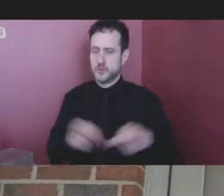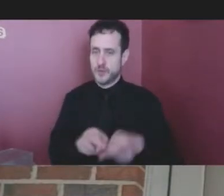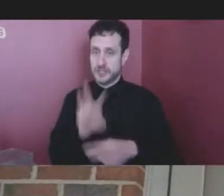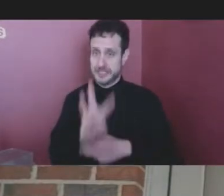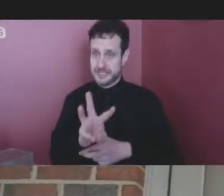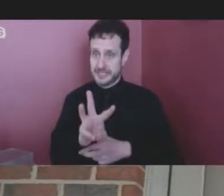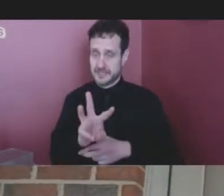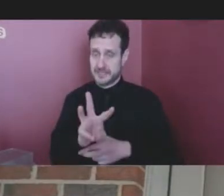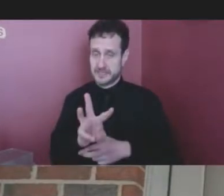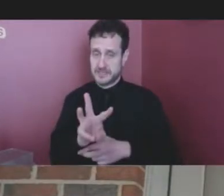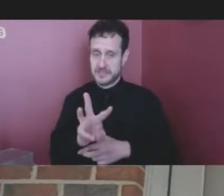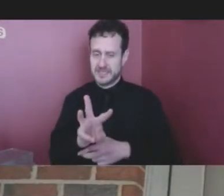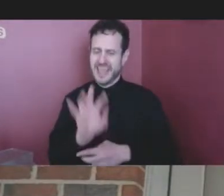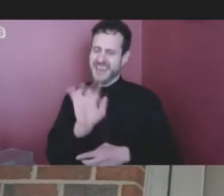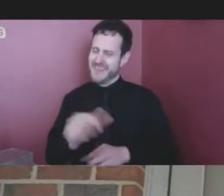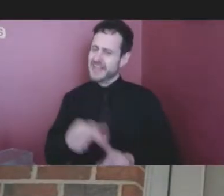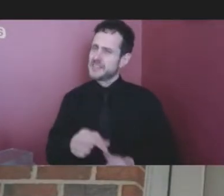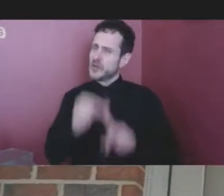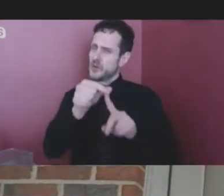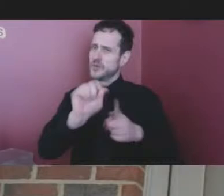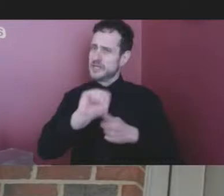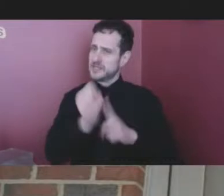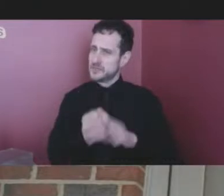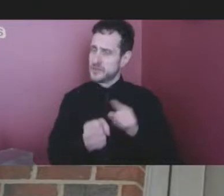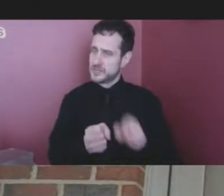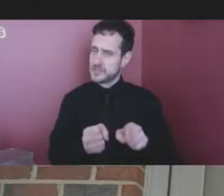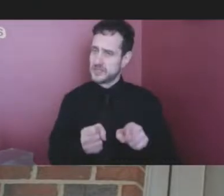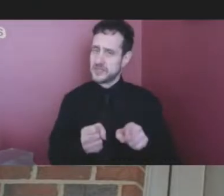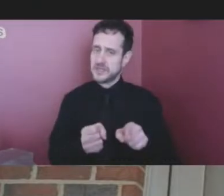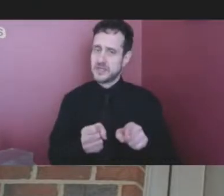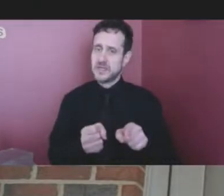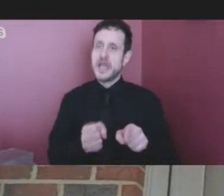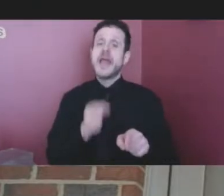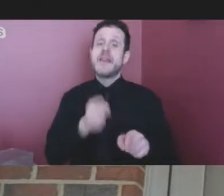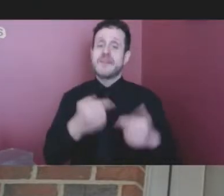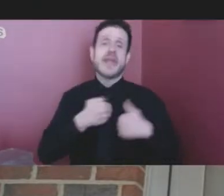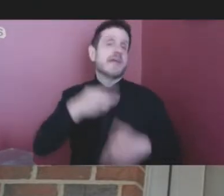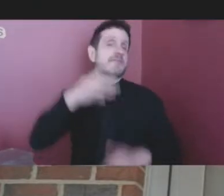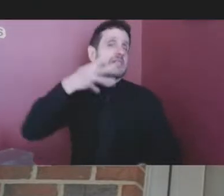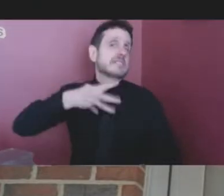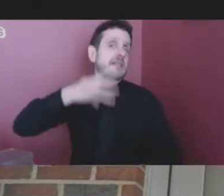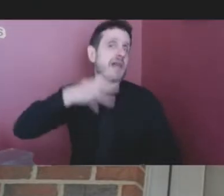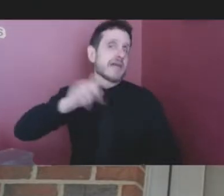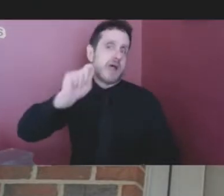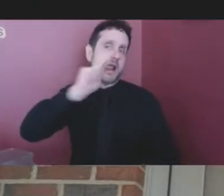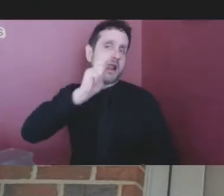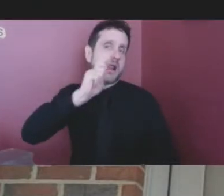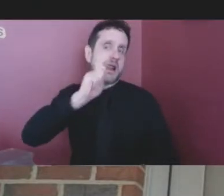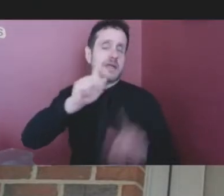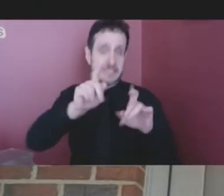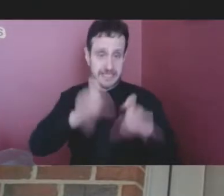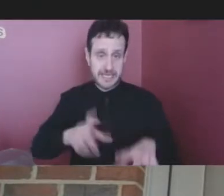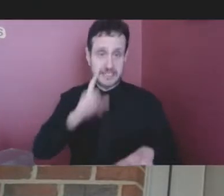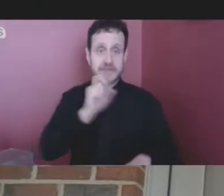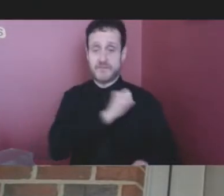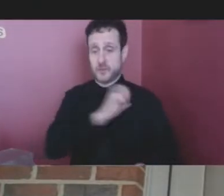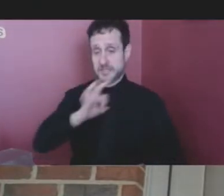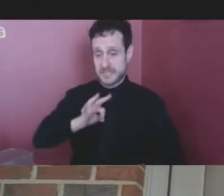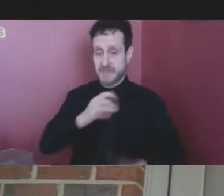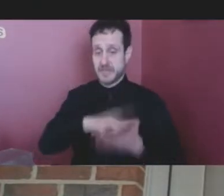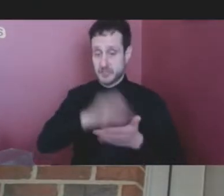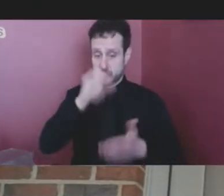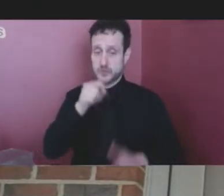a really unique situation where repeated saliva testing for staff and students at the